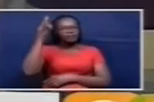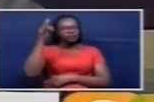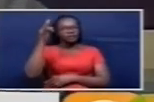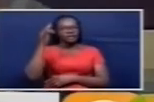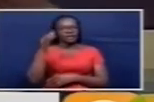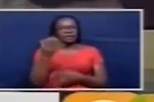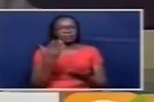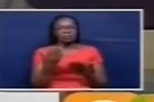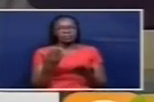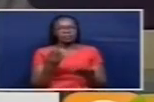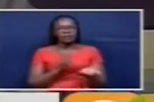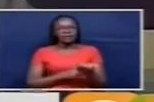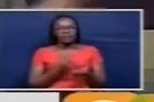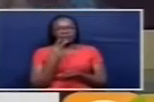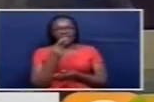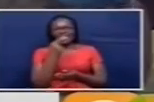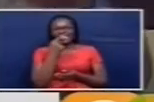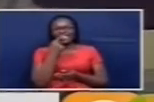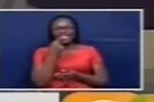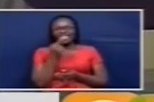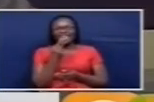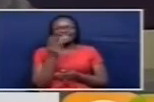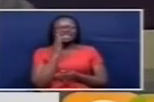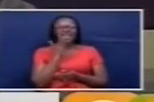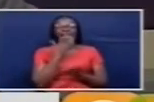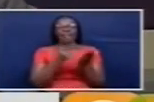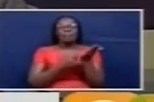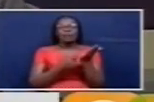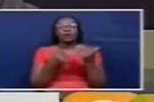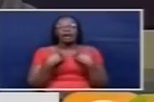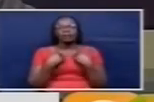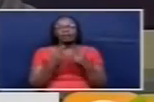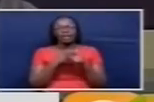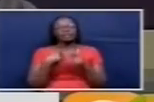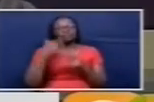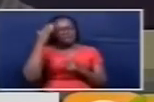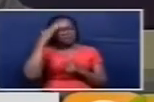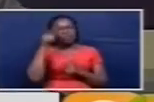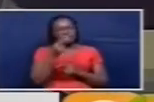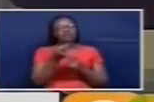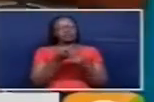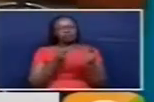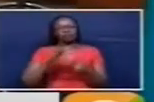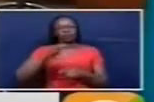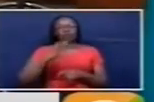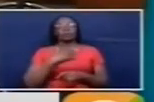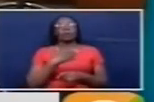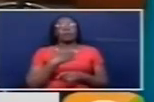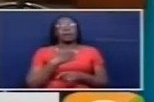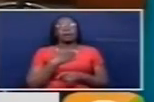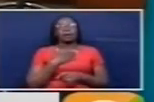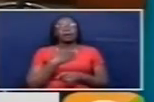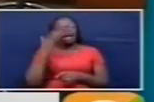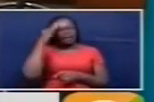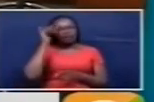at the teeth were rotten. And I definitely knew that this is my constituent from Mutawala. Why would you imagine that that's your constituent?